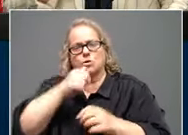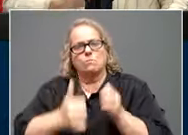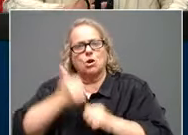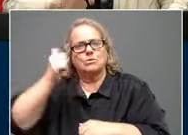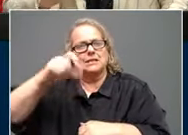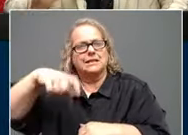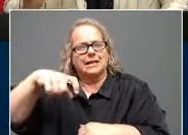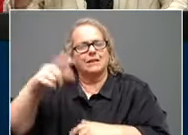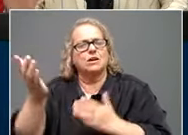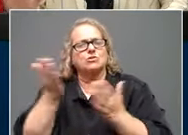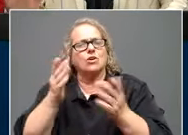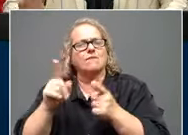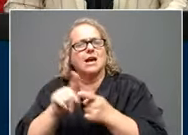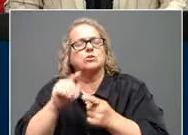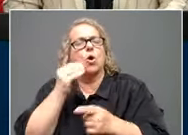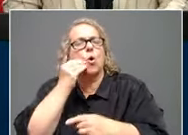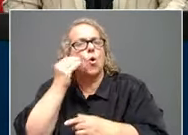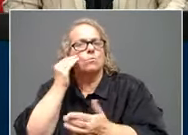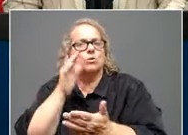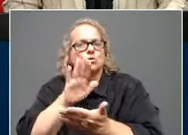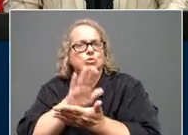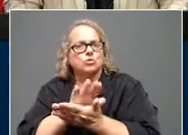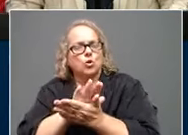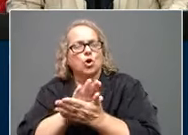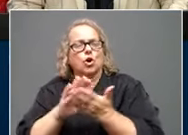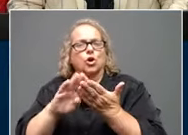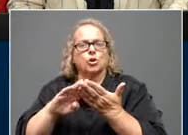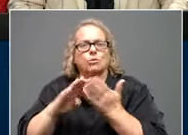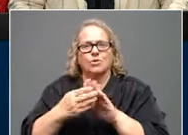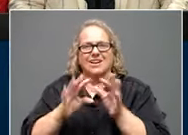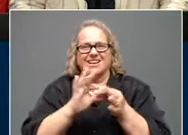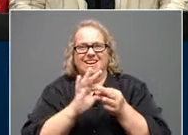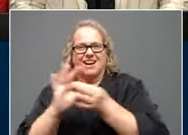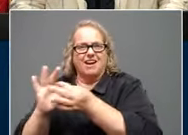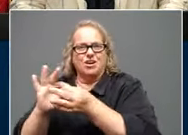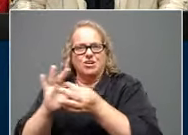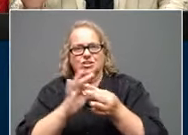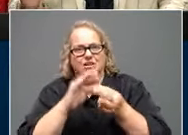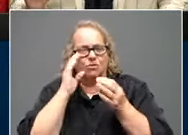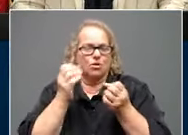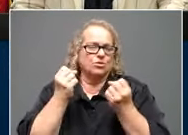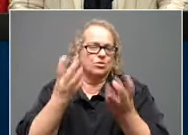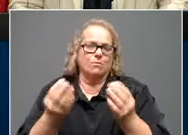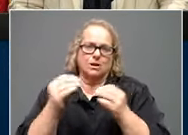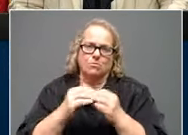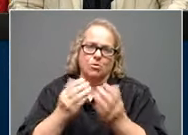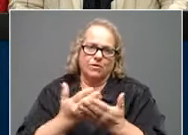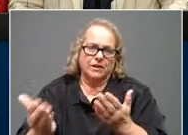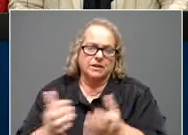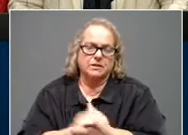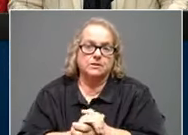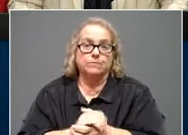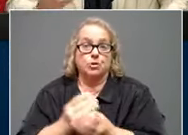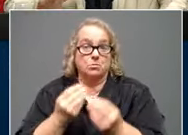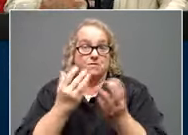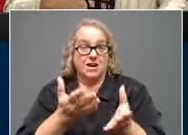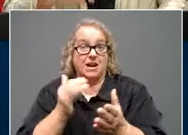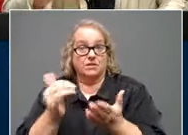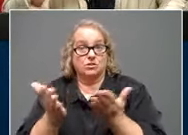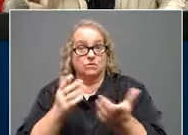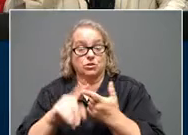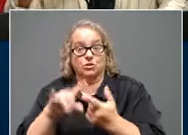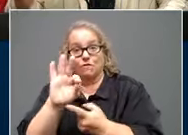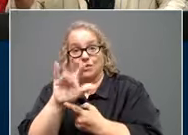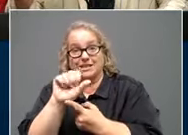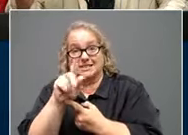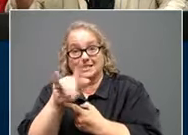the home school community connection for so many more. So providing these services to Friskies is actually going